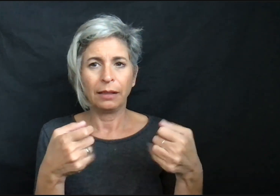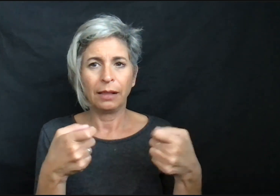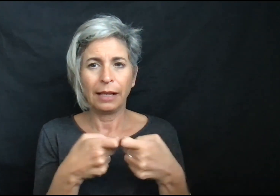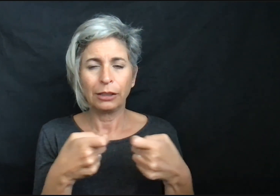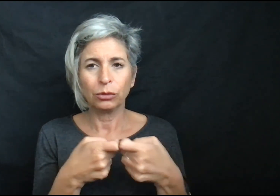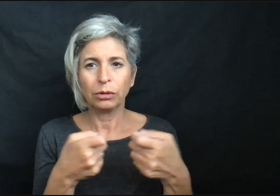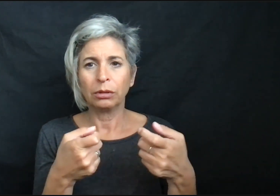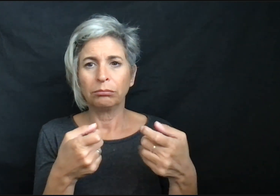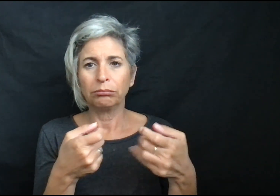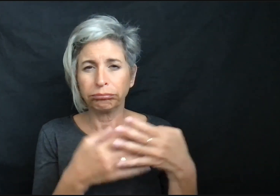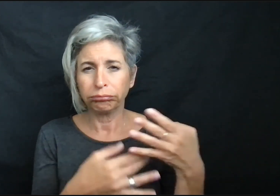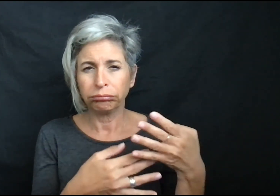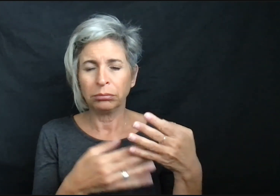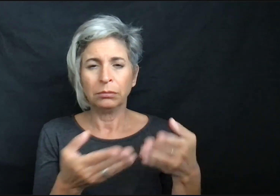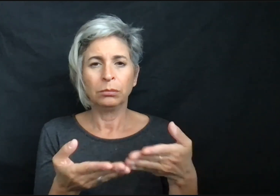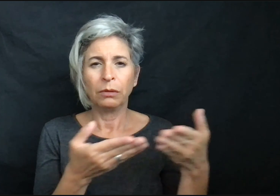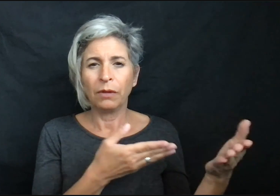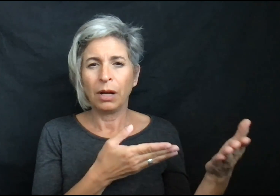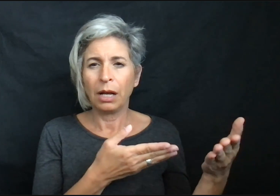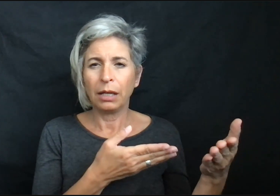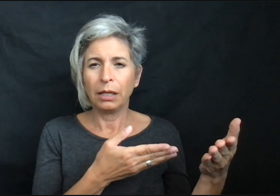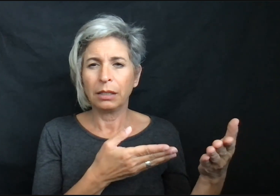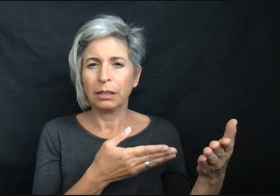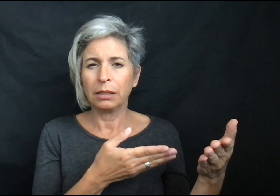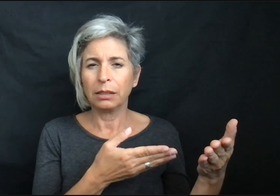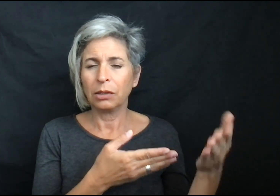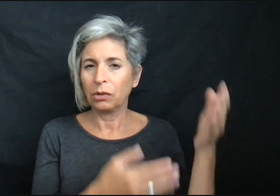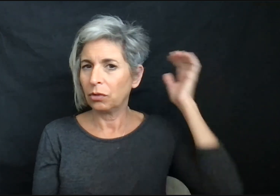you provide a digitally signed sealed